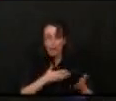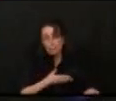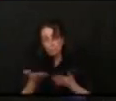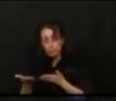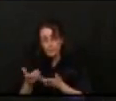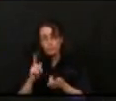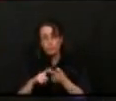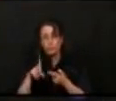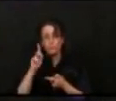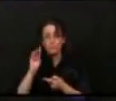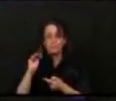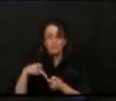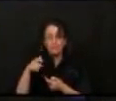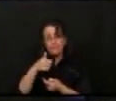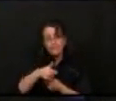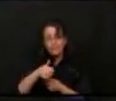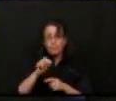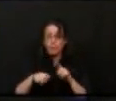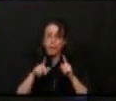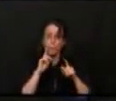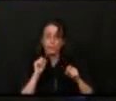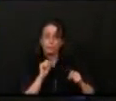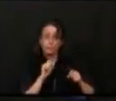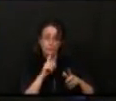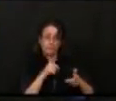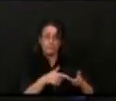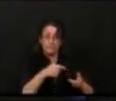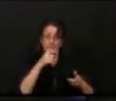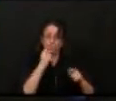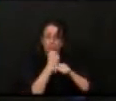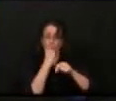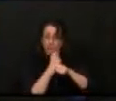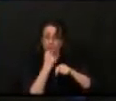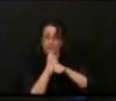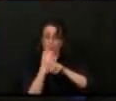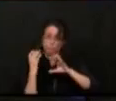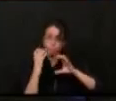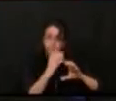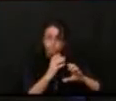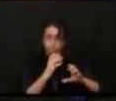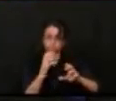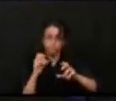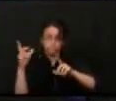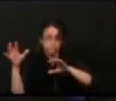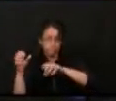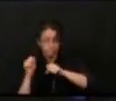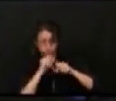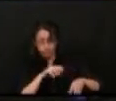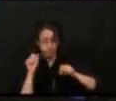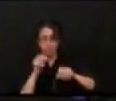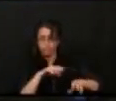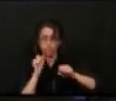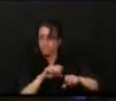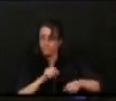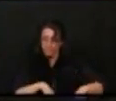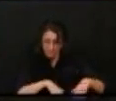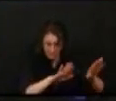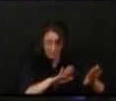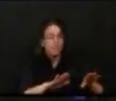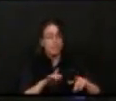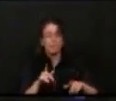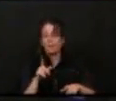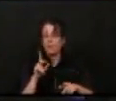buy bags, either $2 or $3 bags, in order to throw your garbage